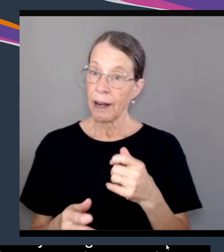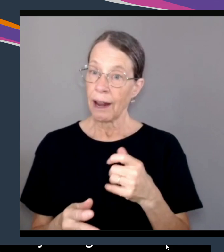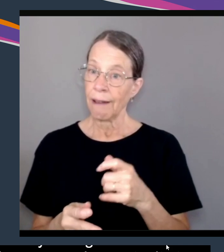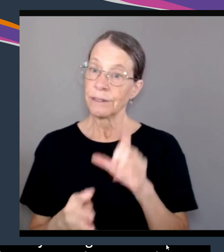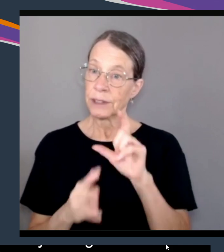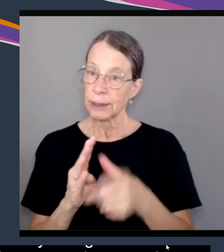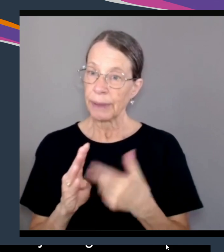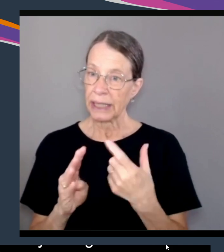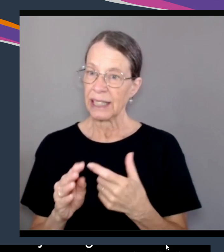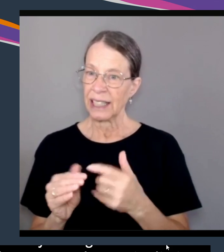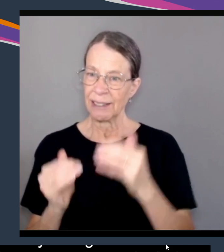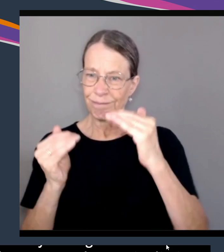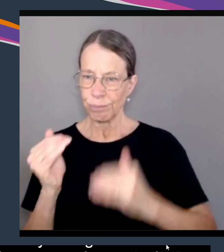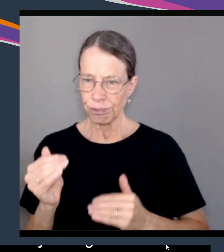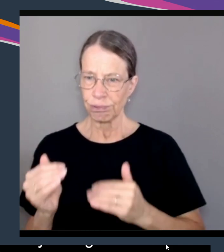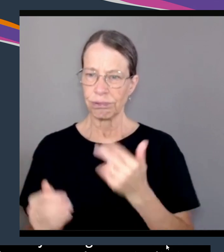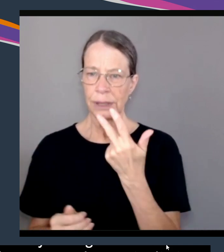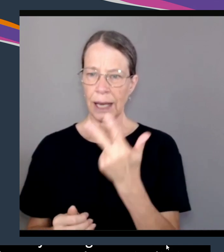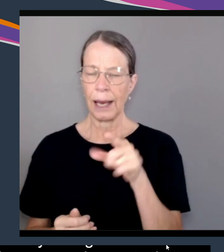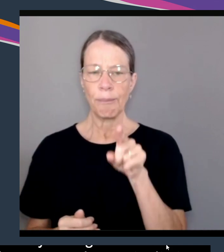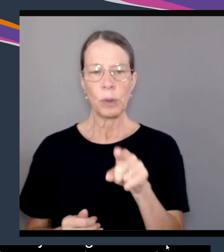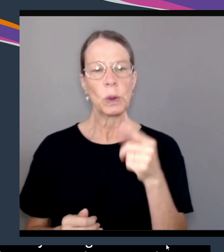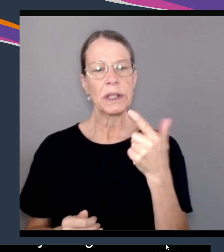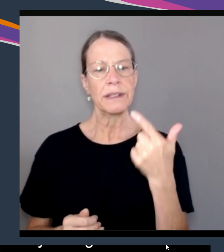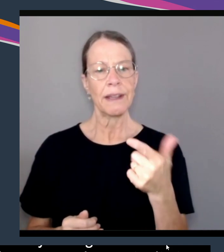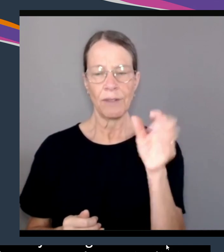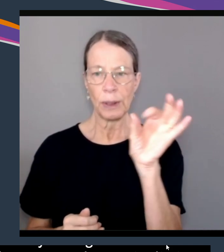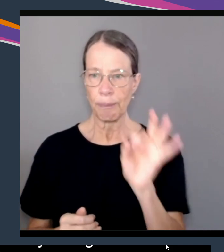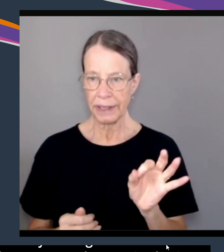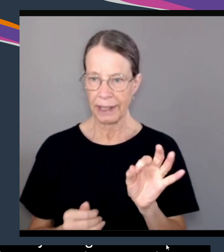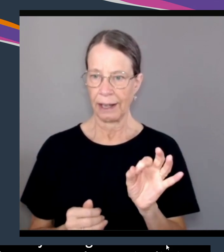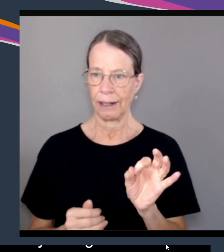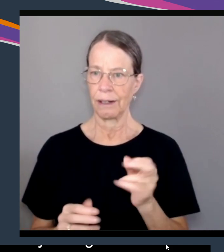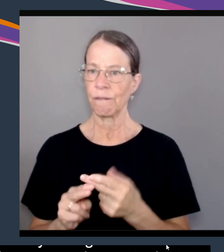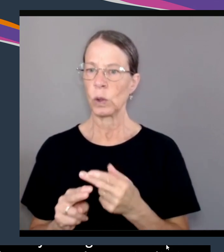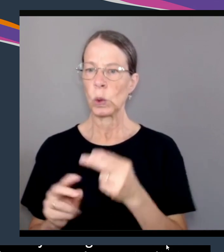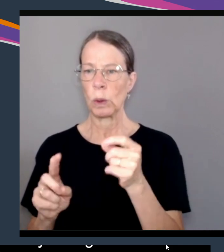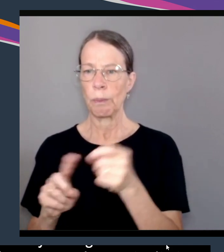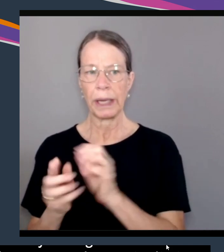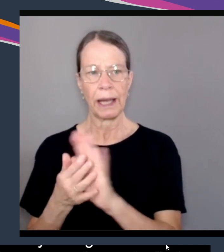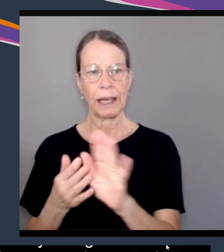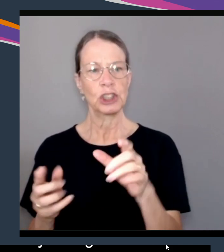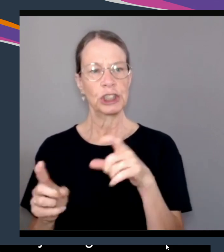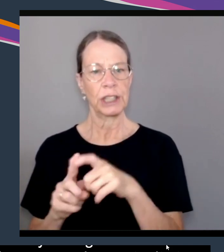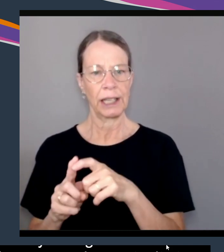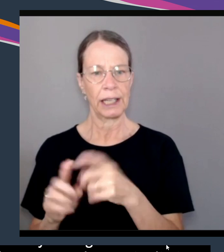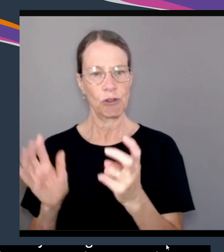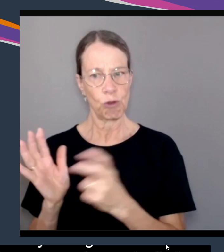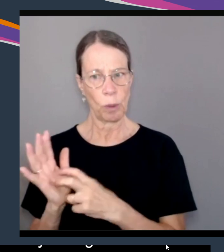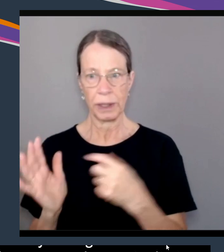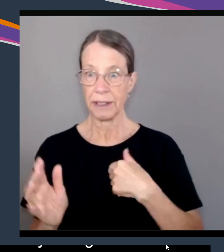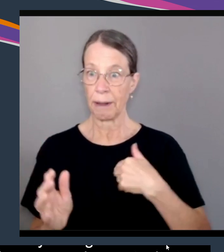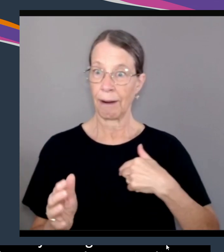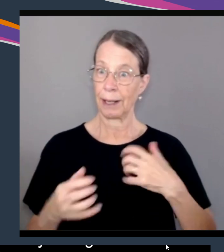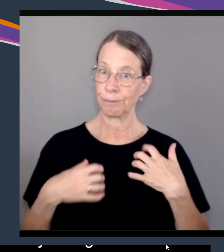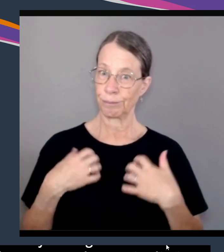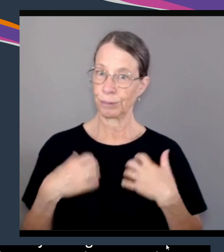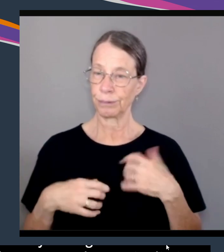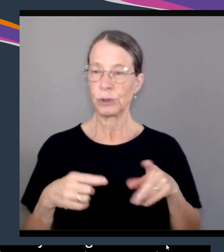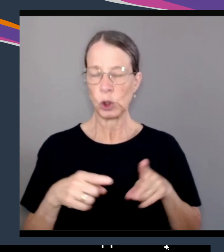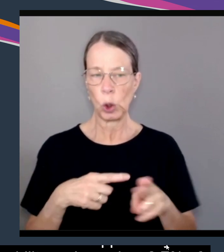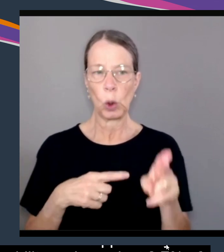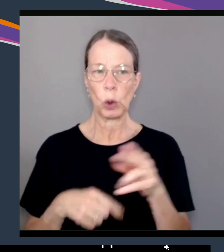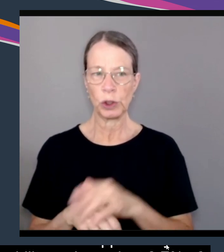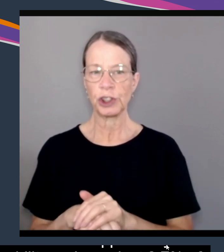And it's why I'm delighted to launch the NDRP's Disability Research Leadership Program. We know that good research requires